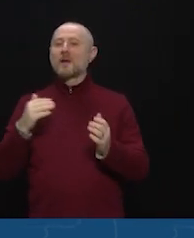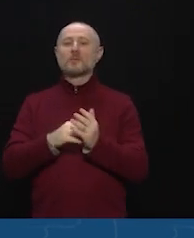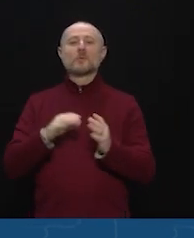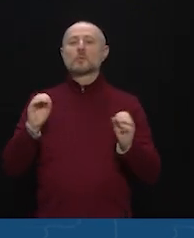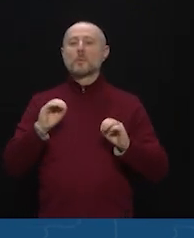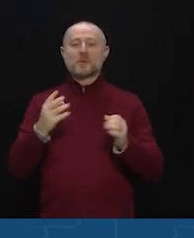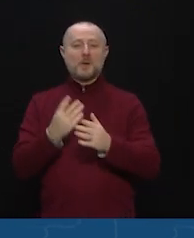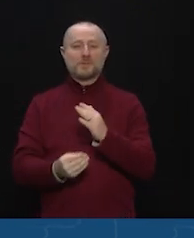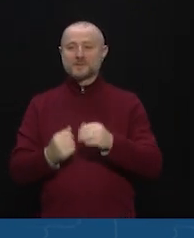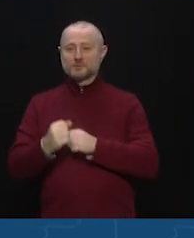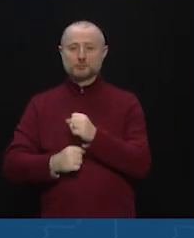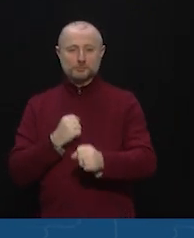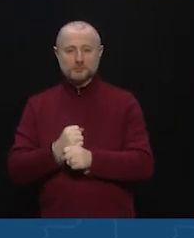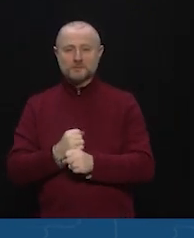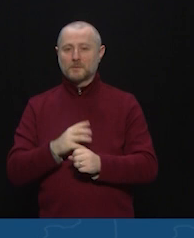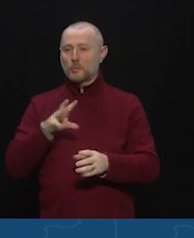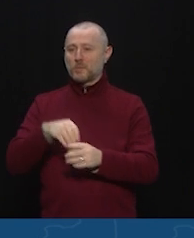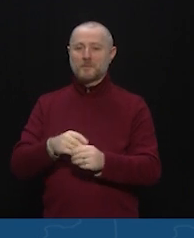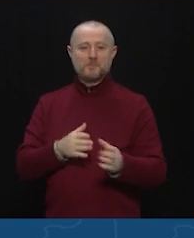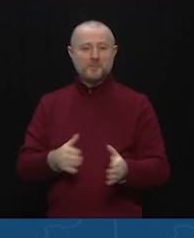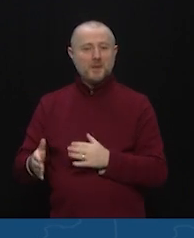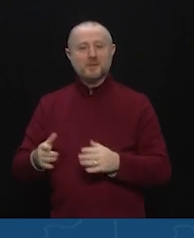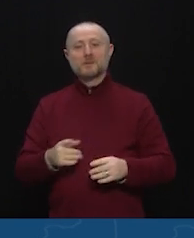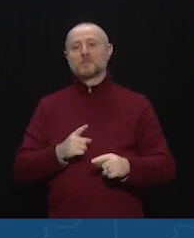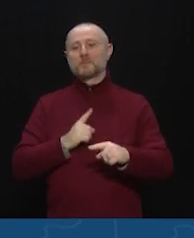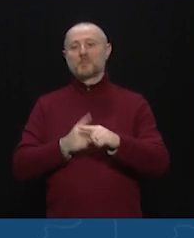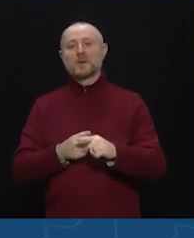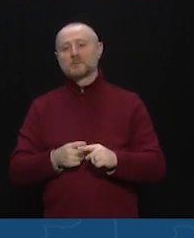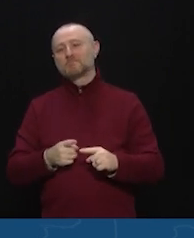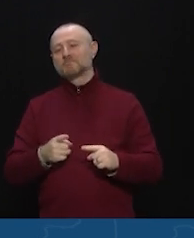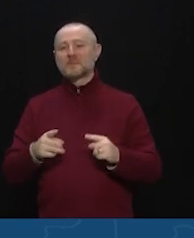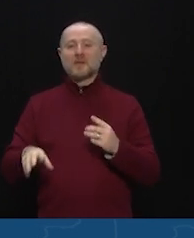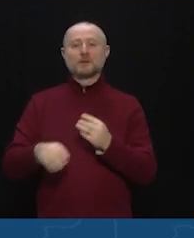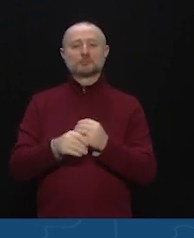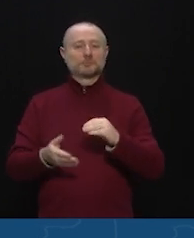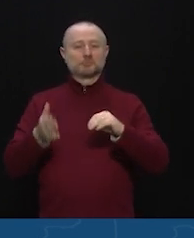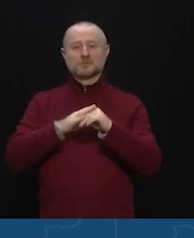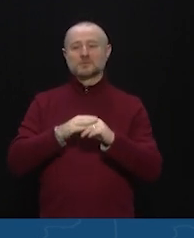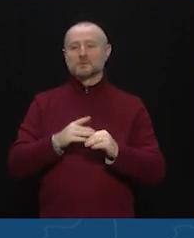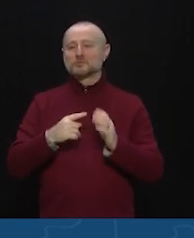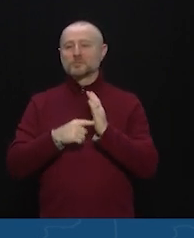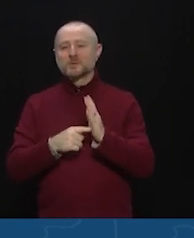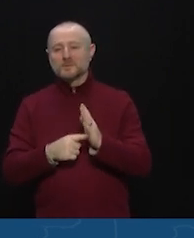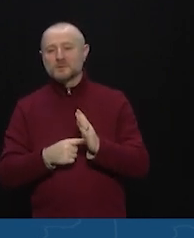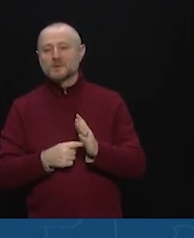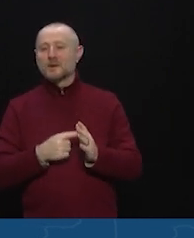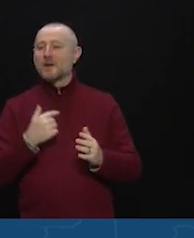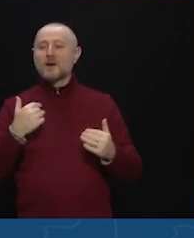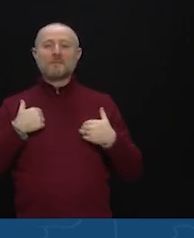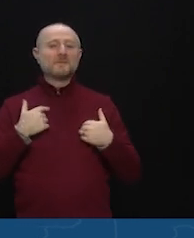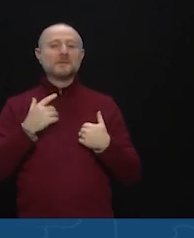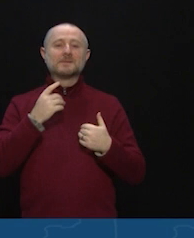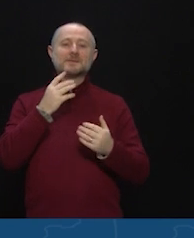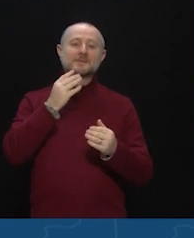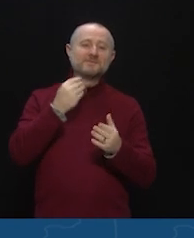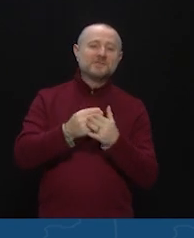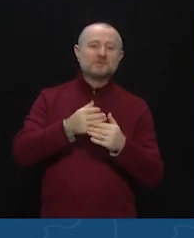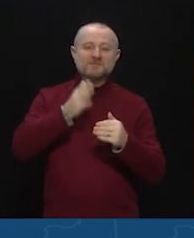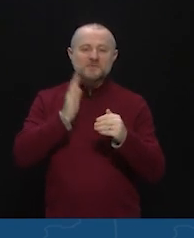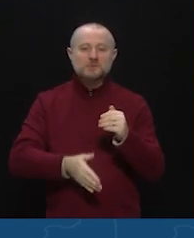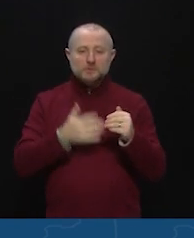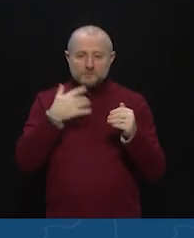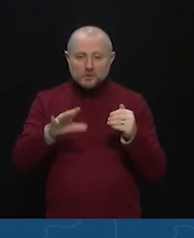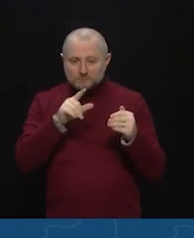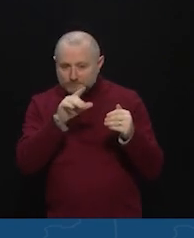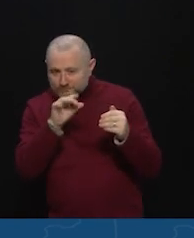entire plan period, and we add an extra year just to demonstrate that there isn't a fiscal cliff associated with the fall off of the federal funds.